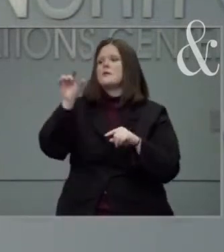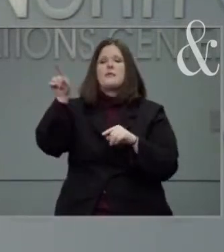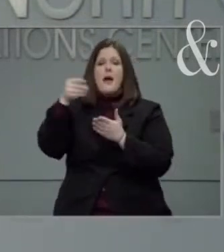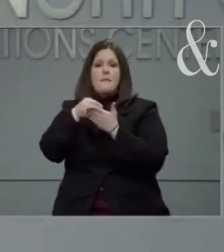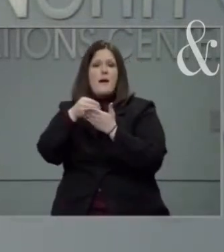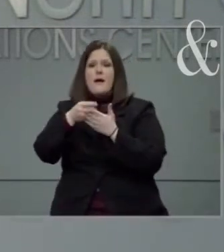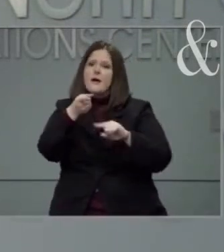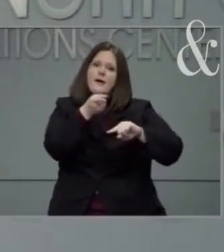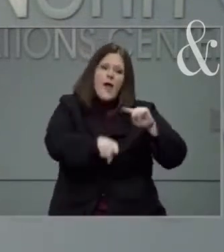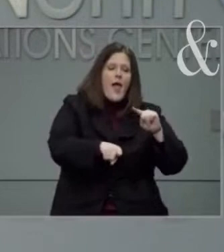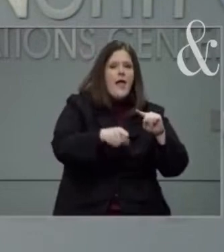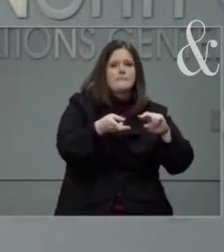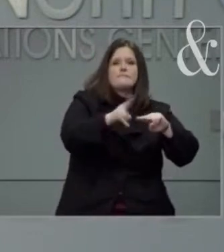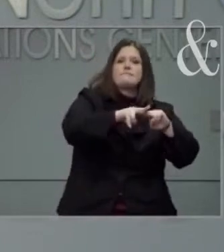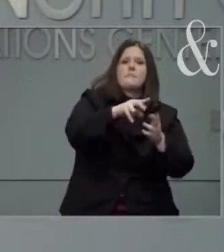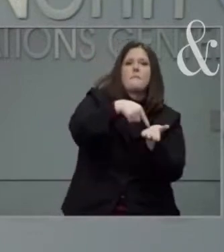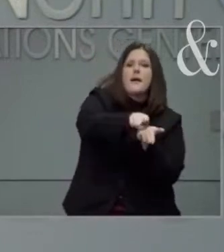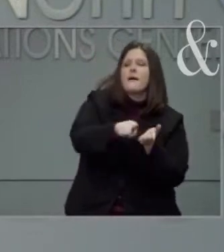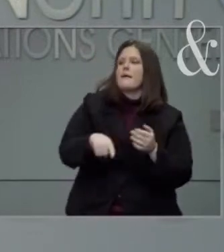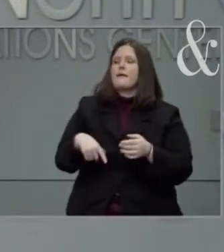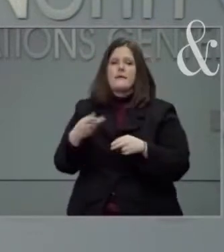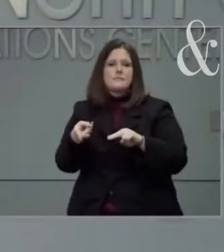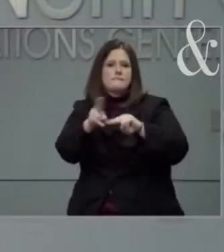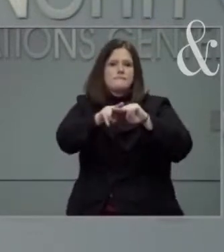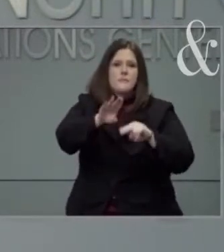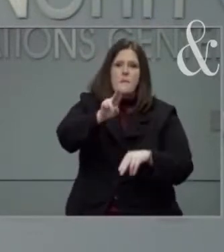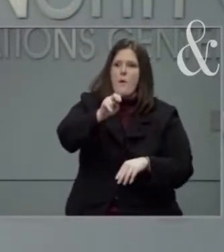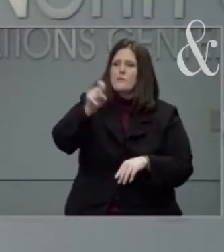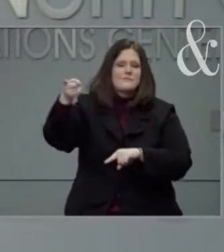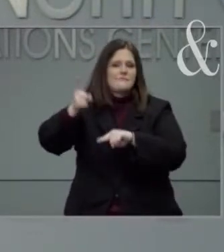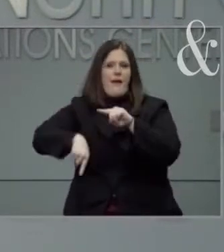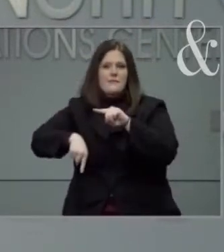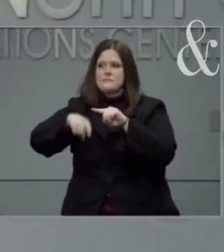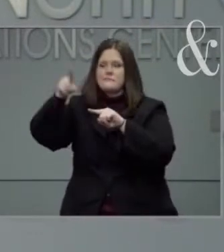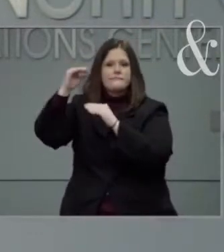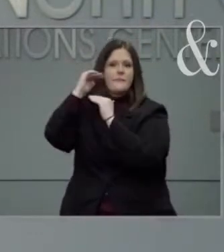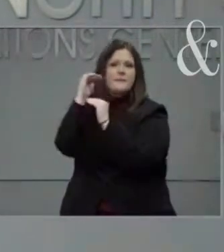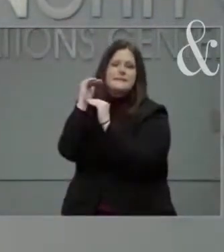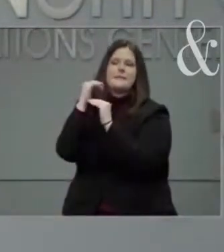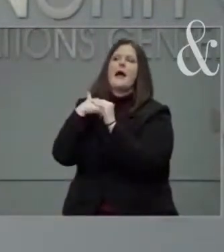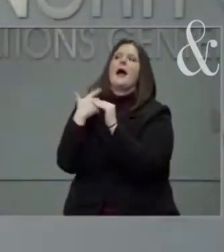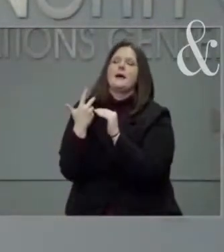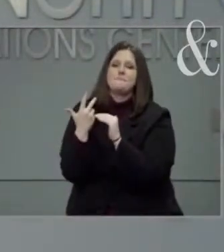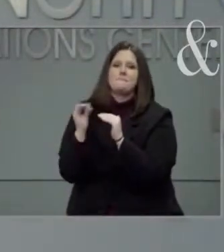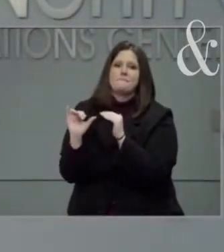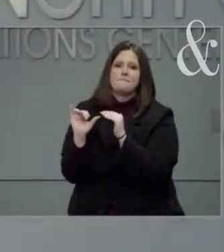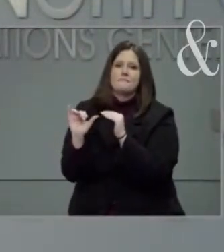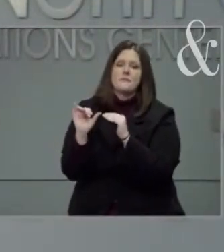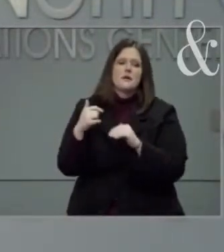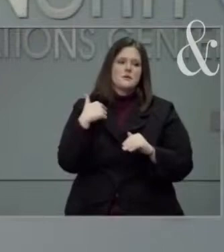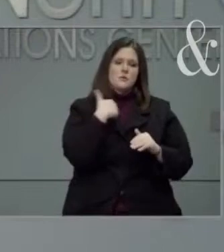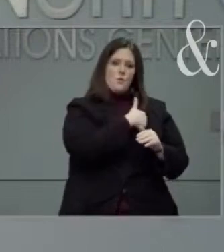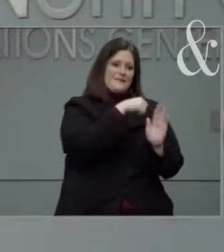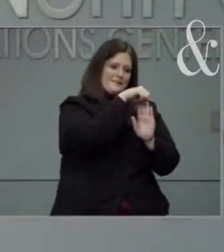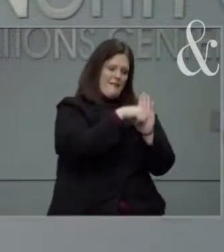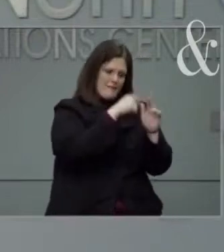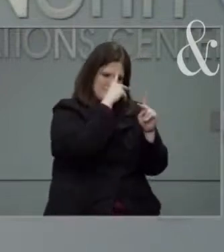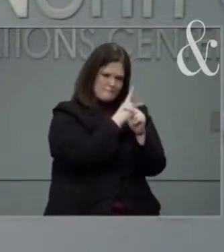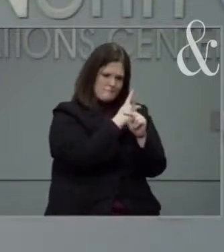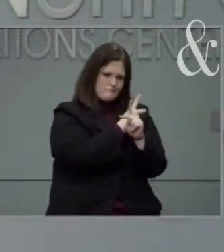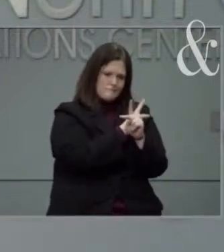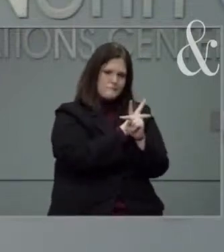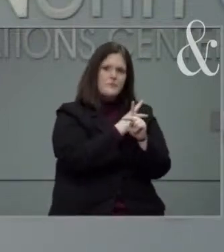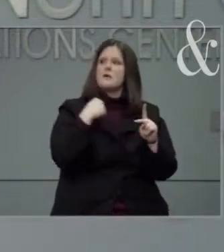or educator bonuses like we've seen. Right now, there's no federal money that we have got or